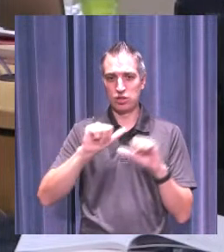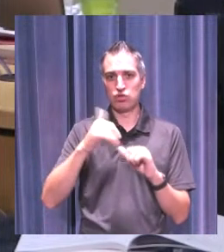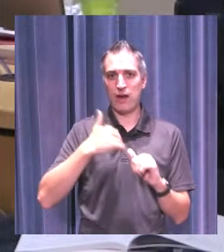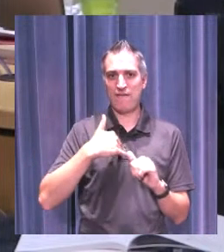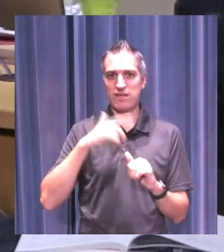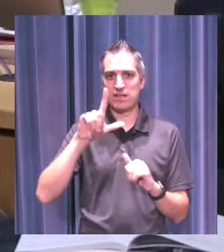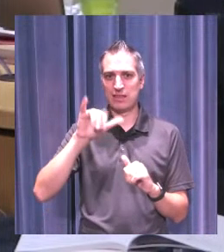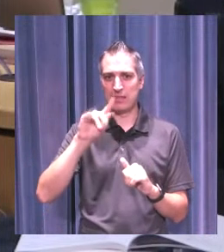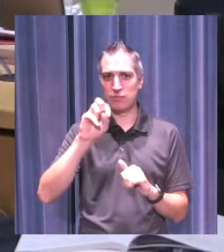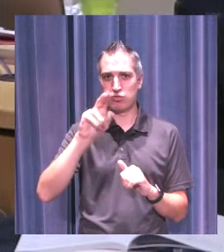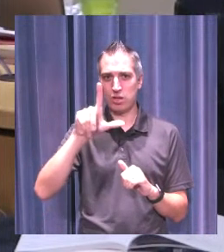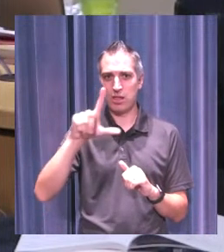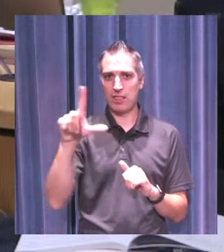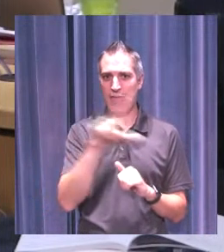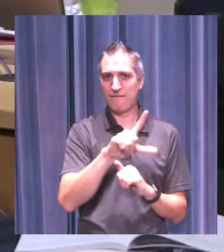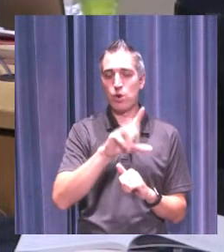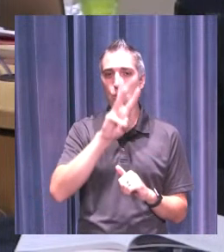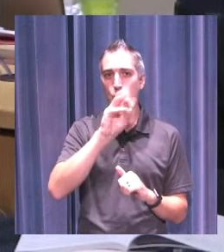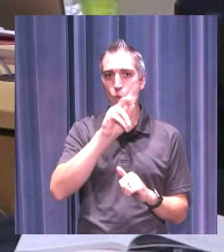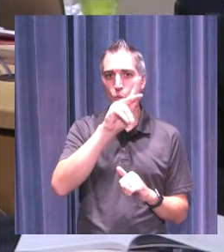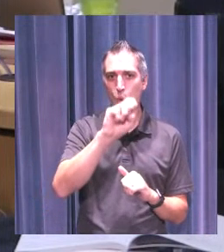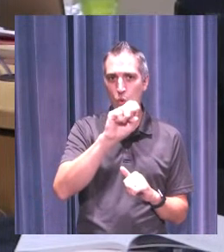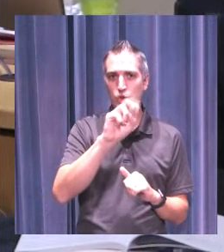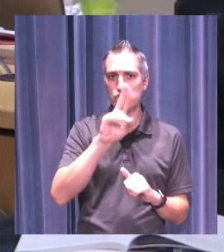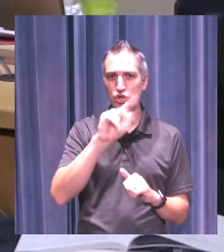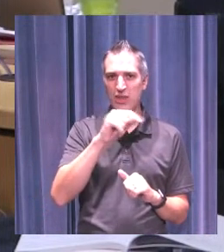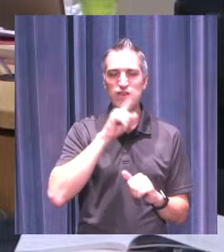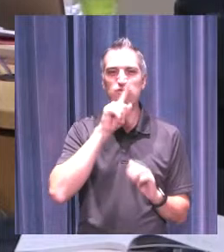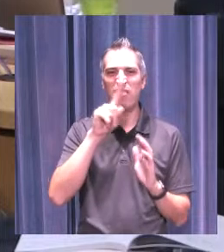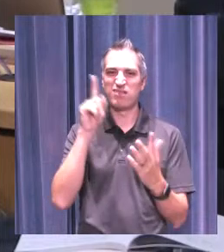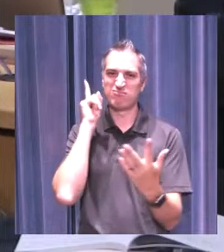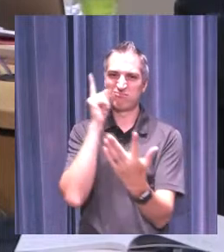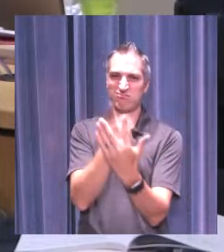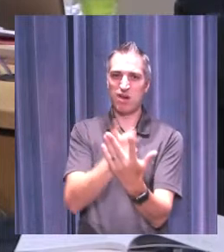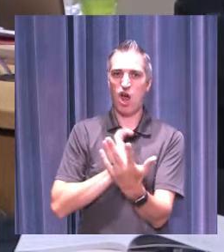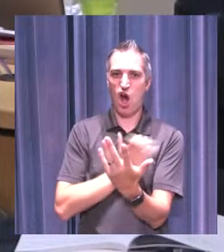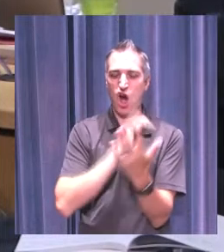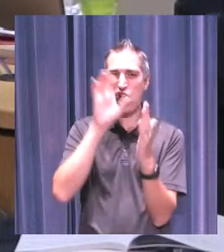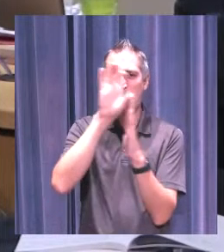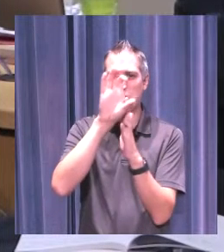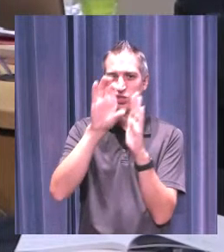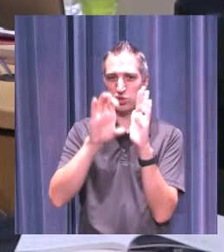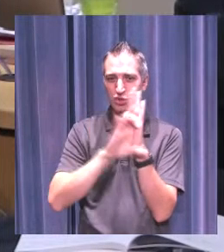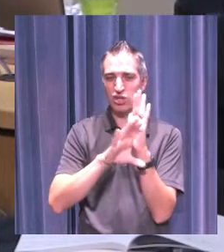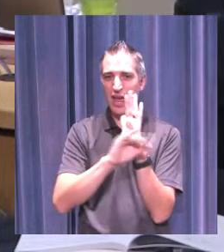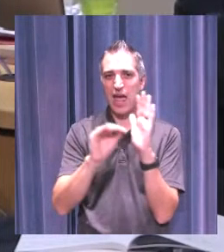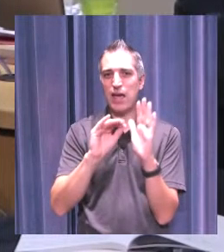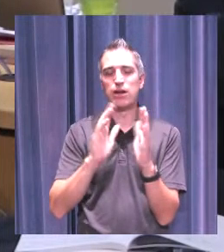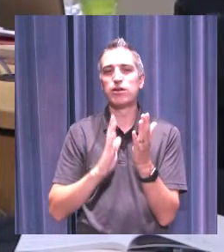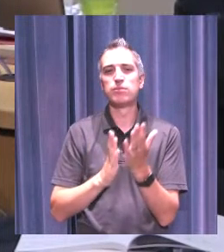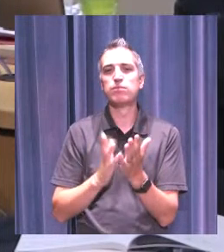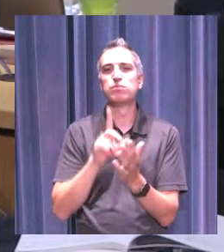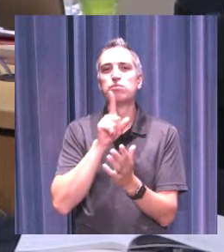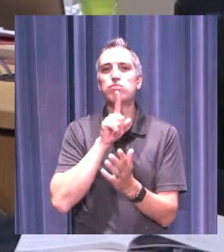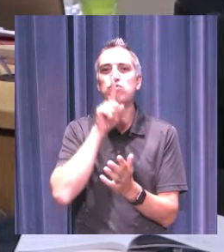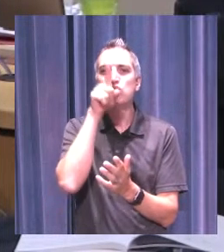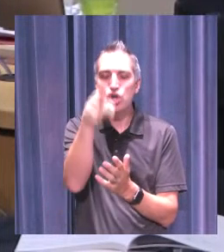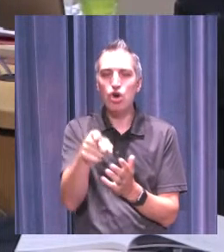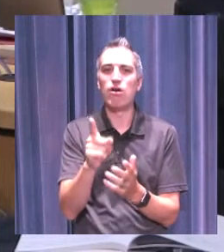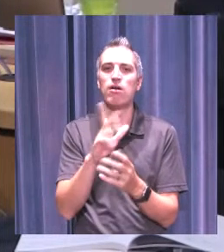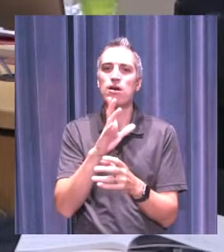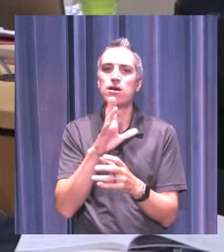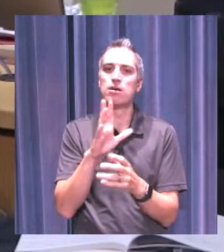left woke movement, which has cut to the core of our Constitution, an attempt for pure political gain from political persons and